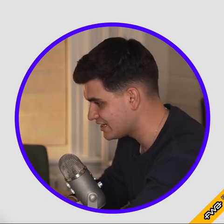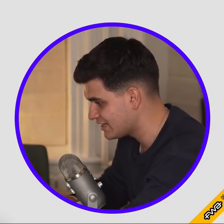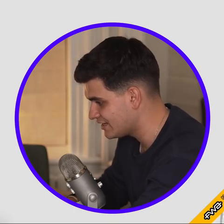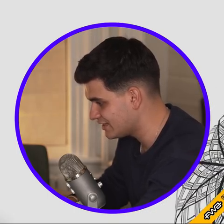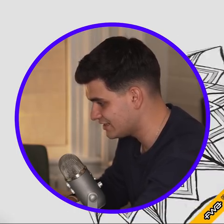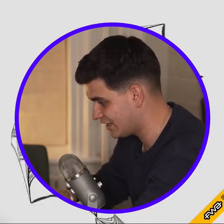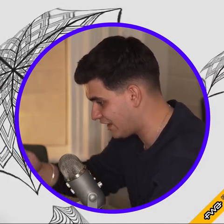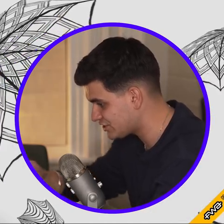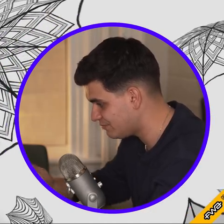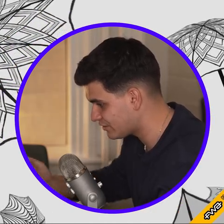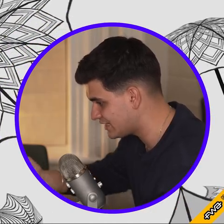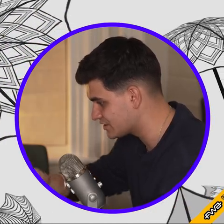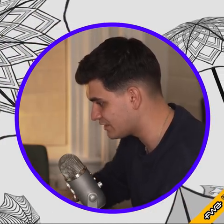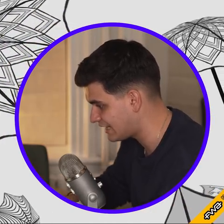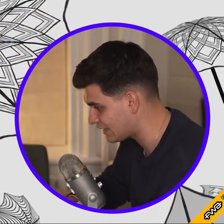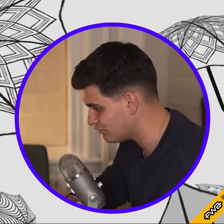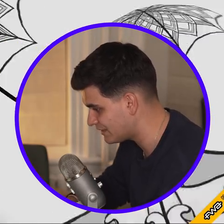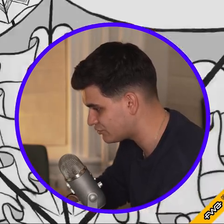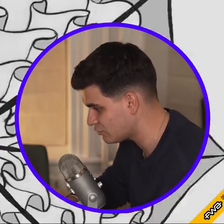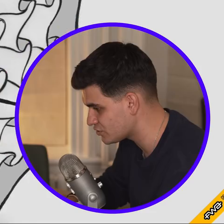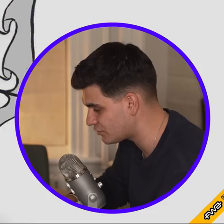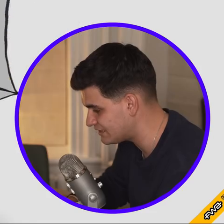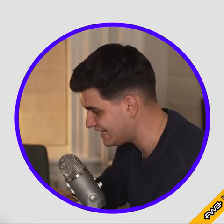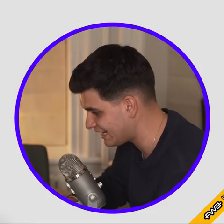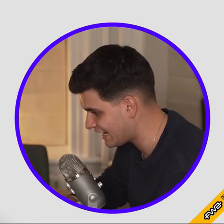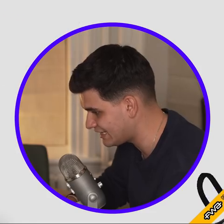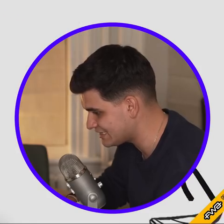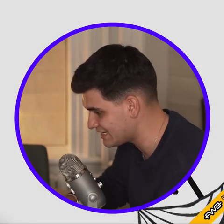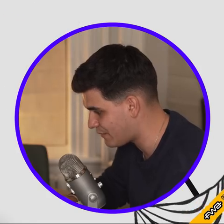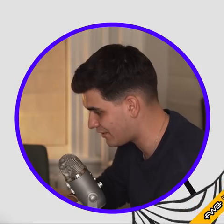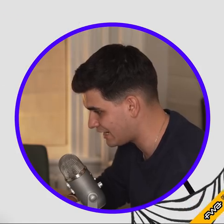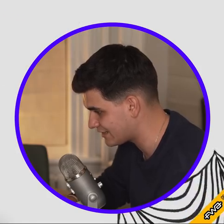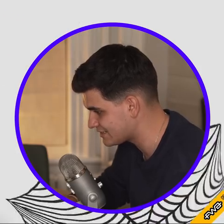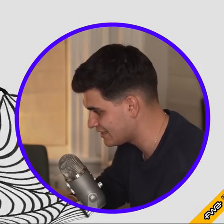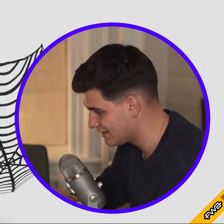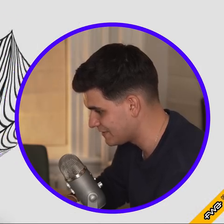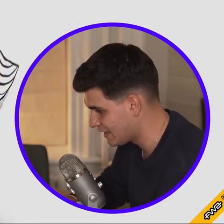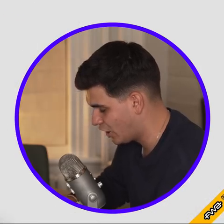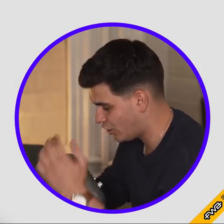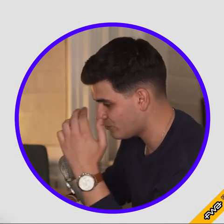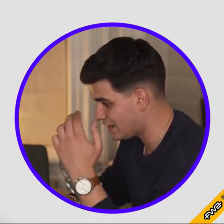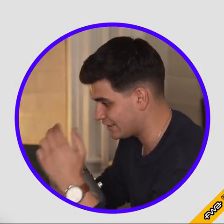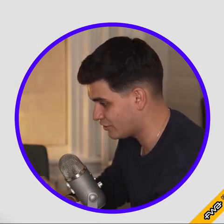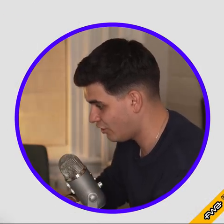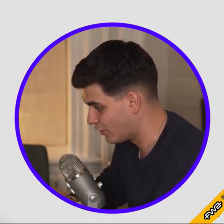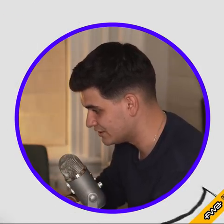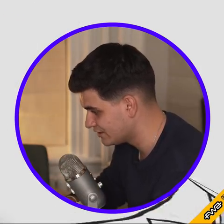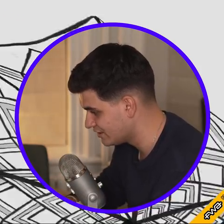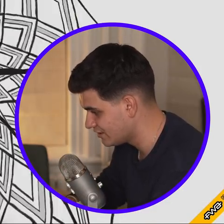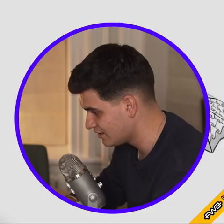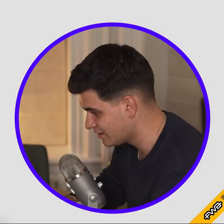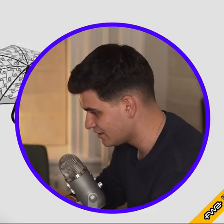changes direction because now it's going diagonal, but they're also rotating and it's in parallax. Oh my